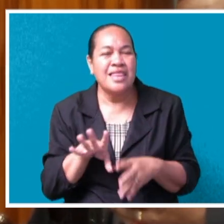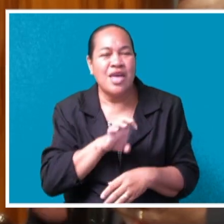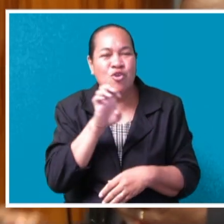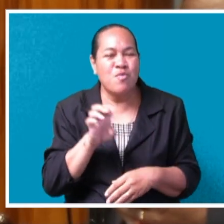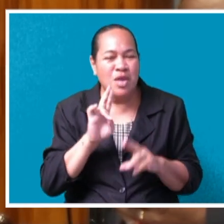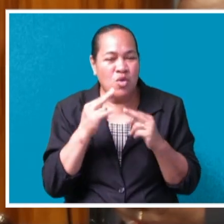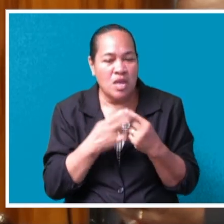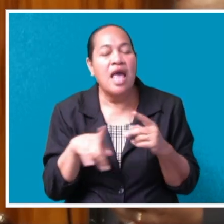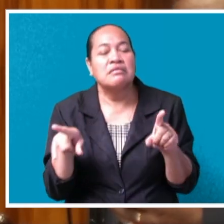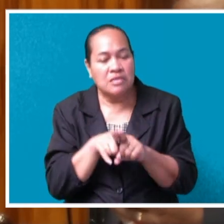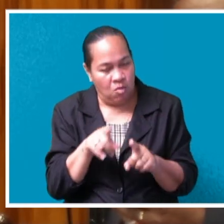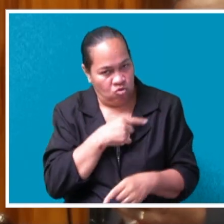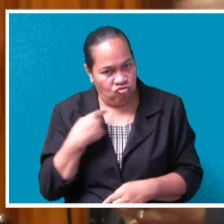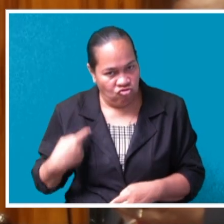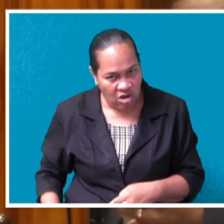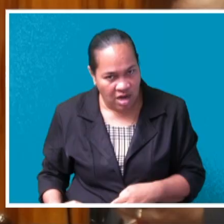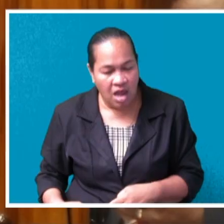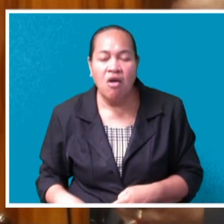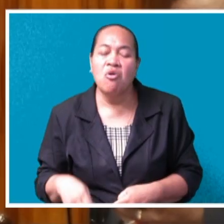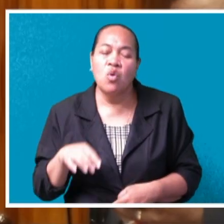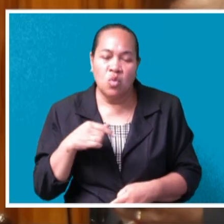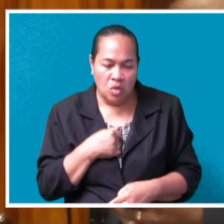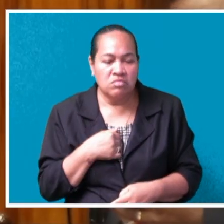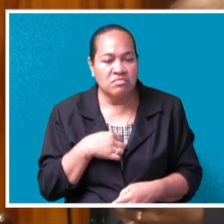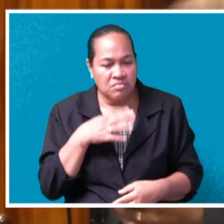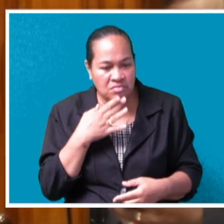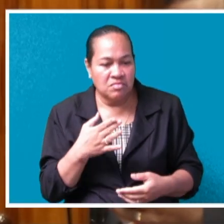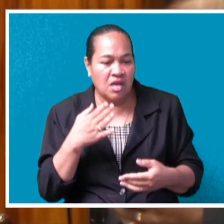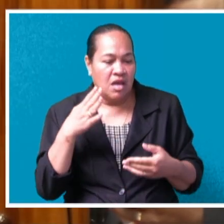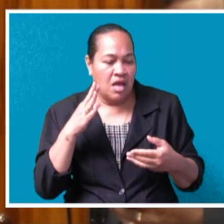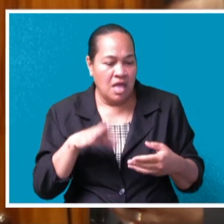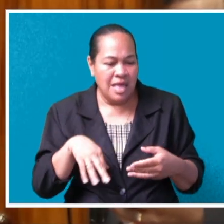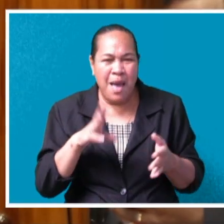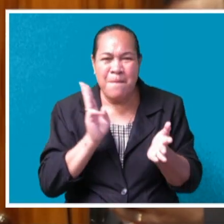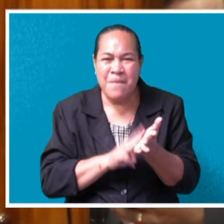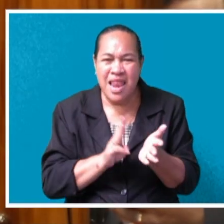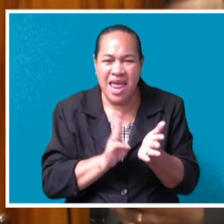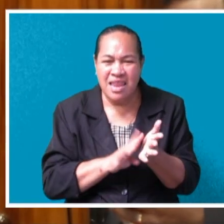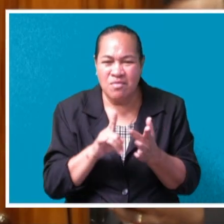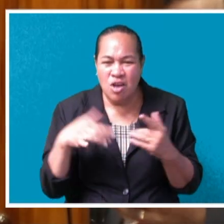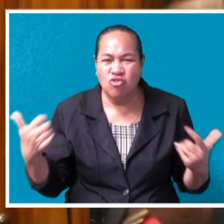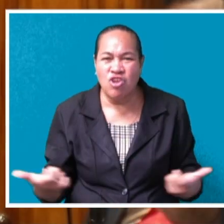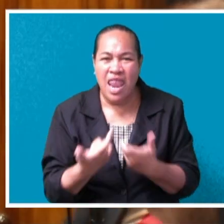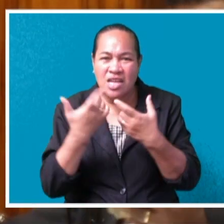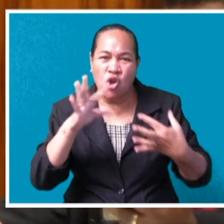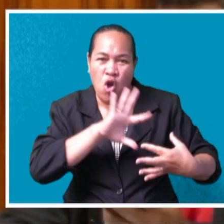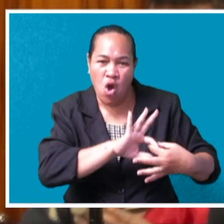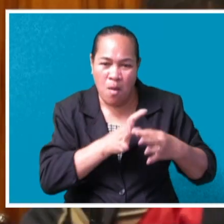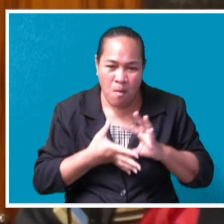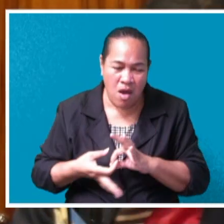China. We acknowledge especially the creation of the Millennium Challenge Cooperation to